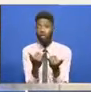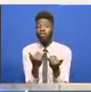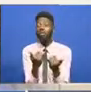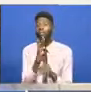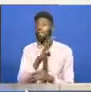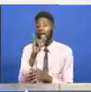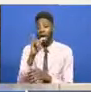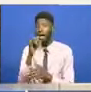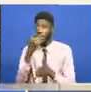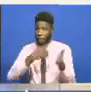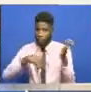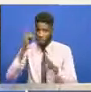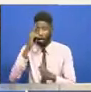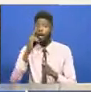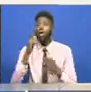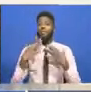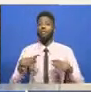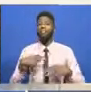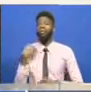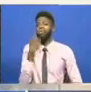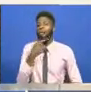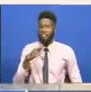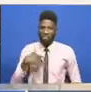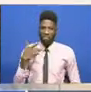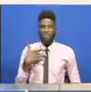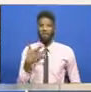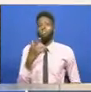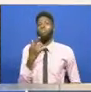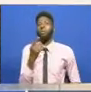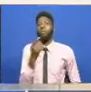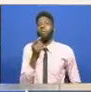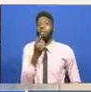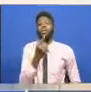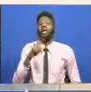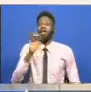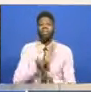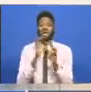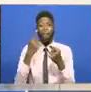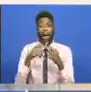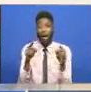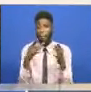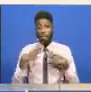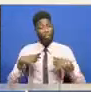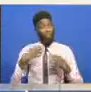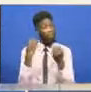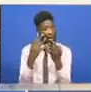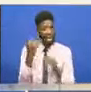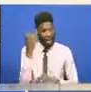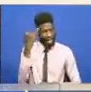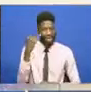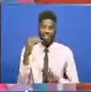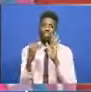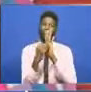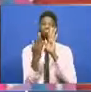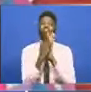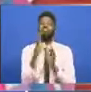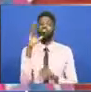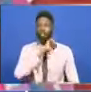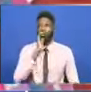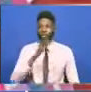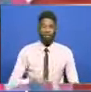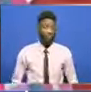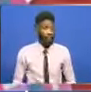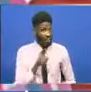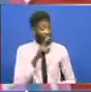right thing, because I don't think the ordinary man is going to get his ideas factored in. Kioko's sentiments came as a section of